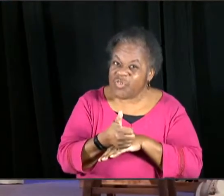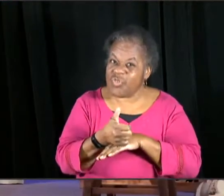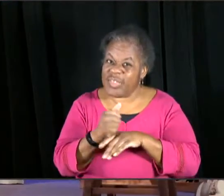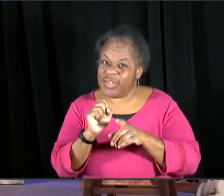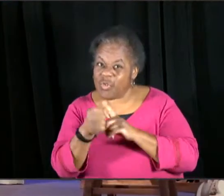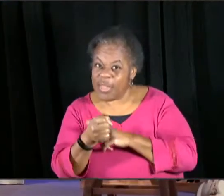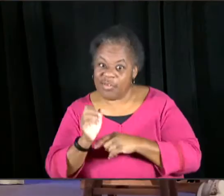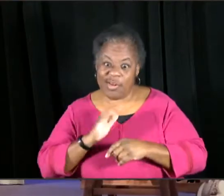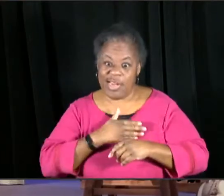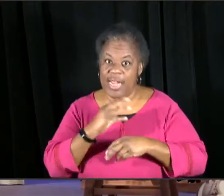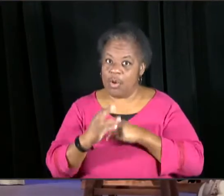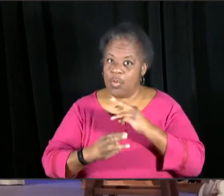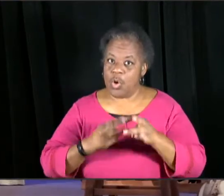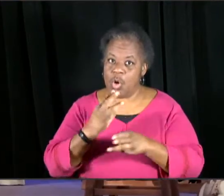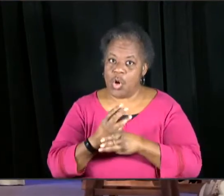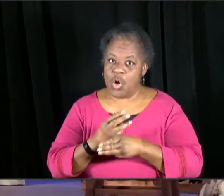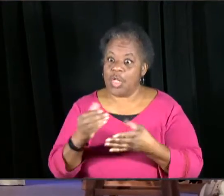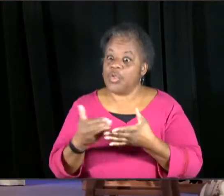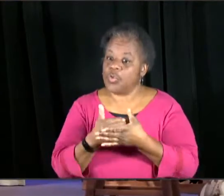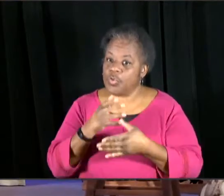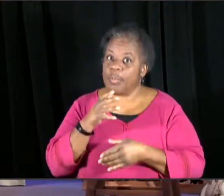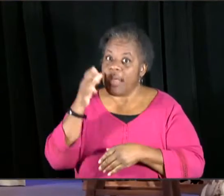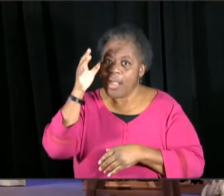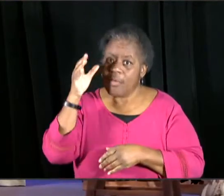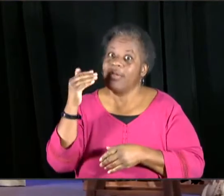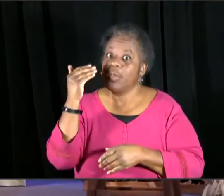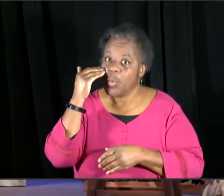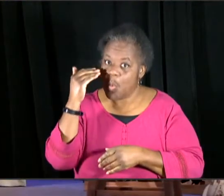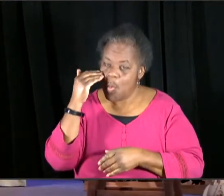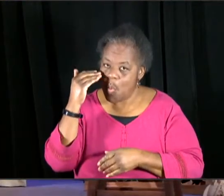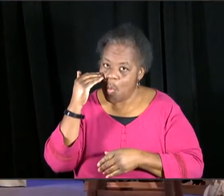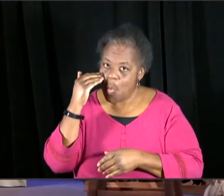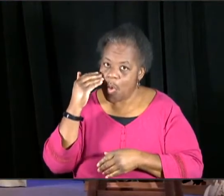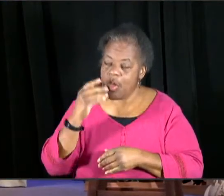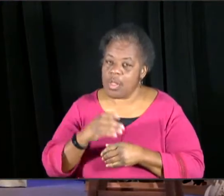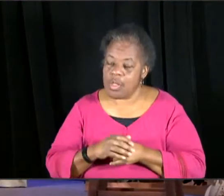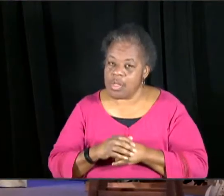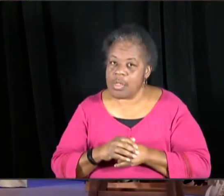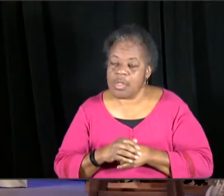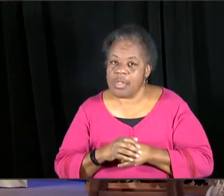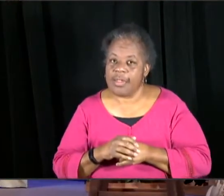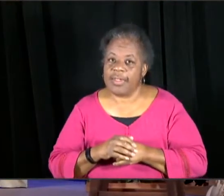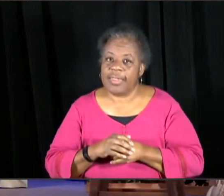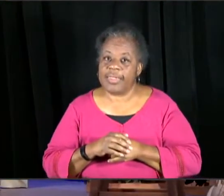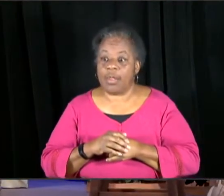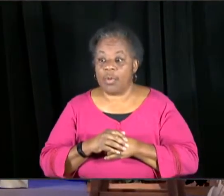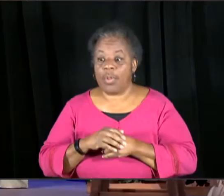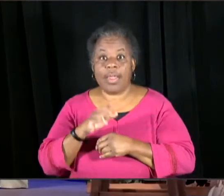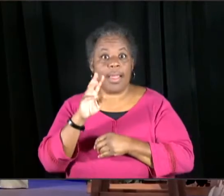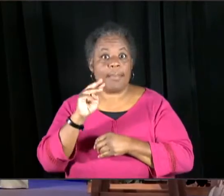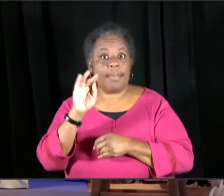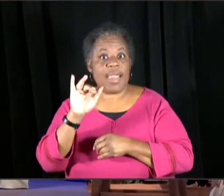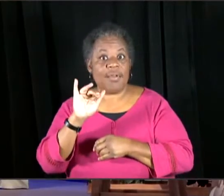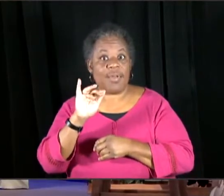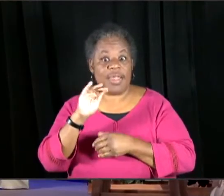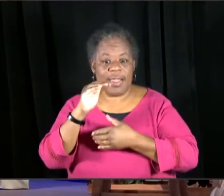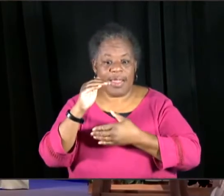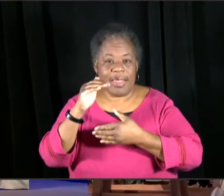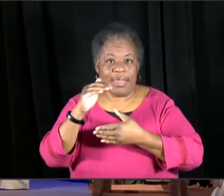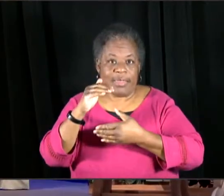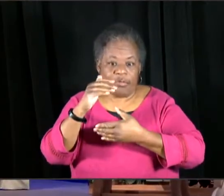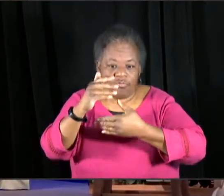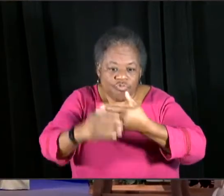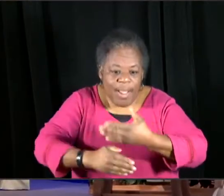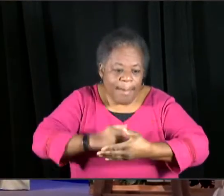world. New parents know this instinctively. And so Mary wrapped Jesus in